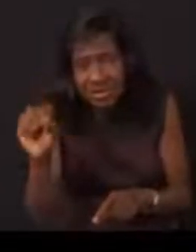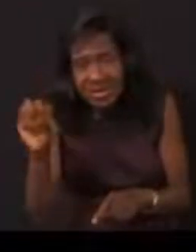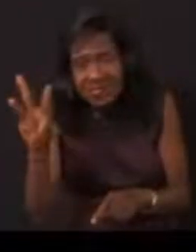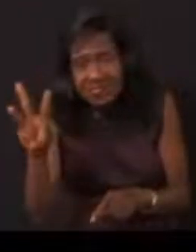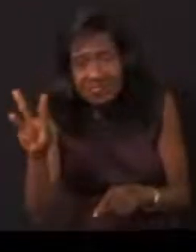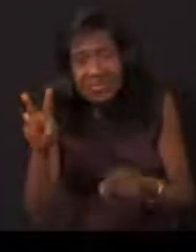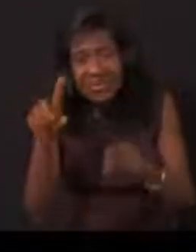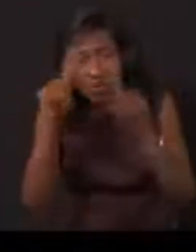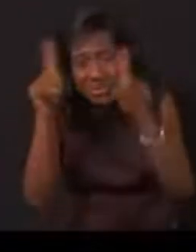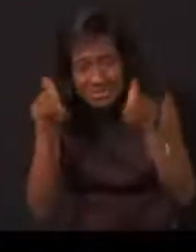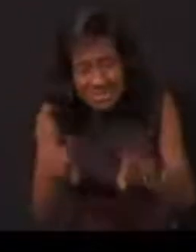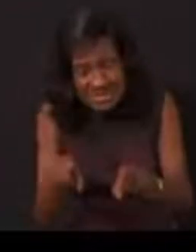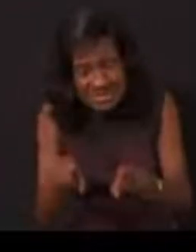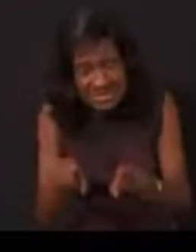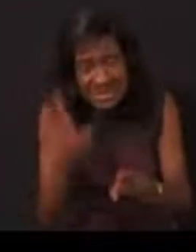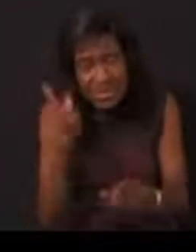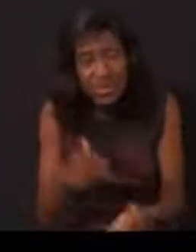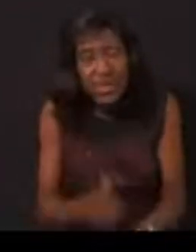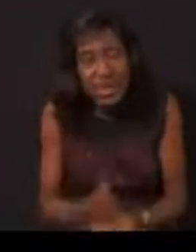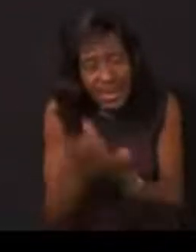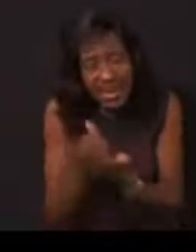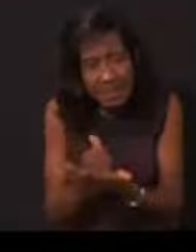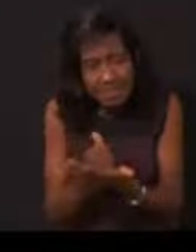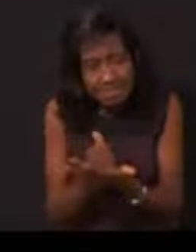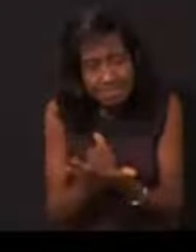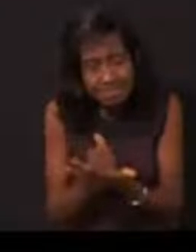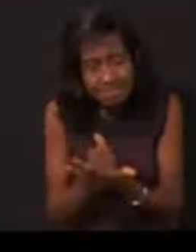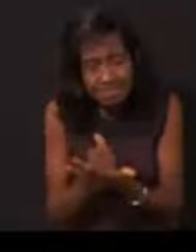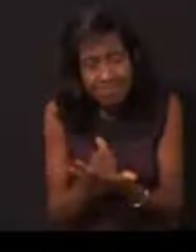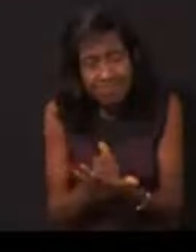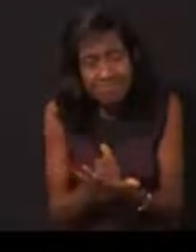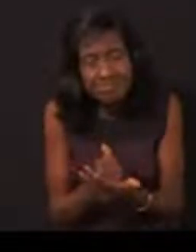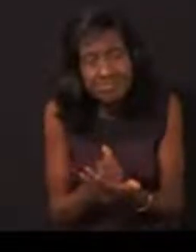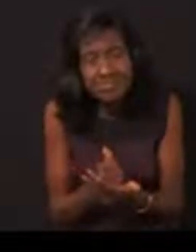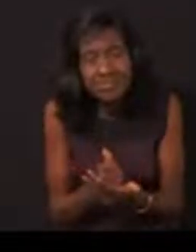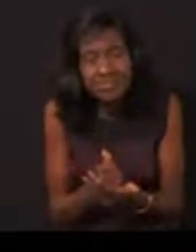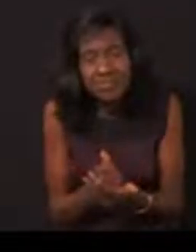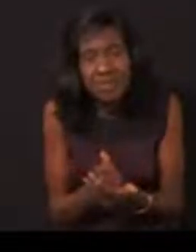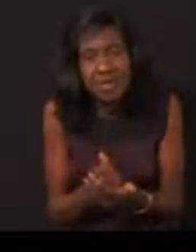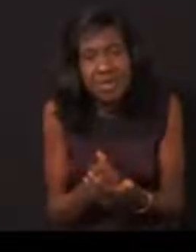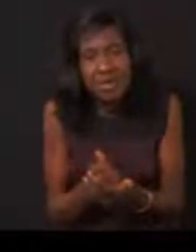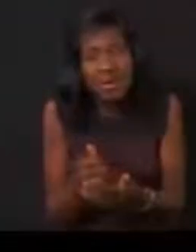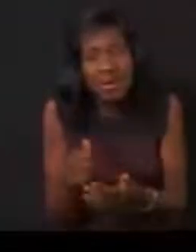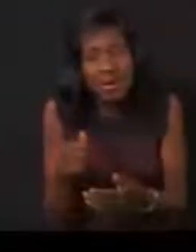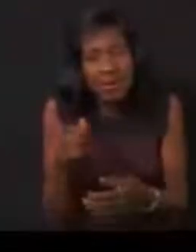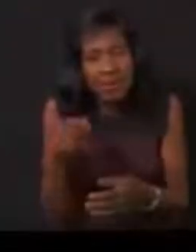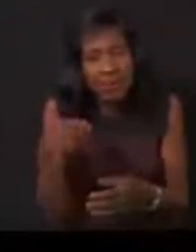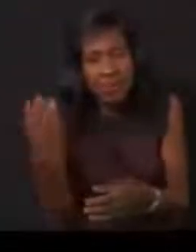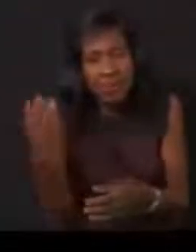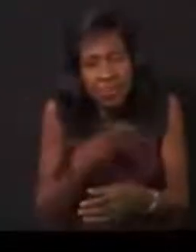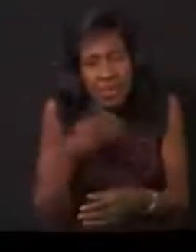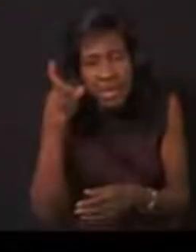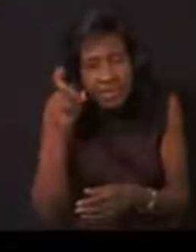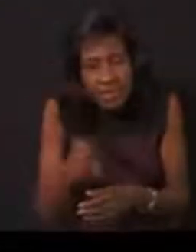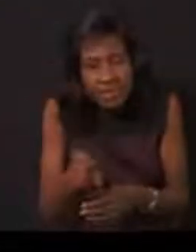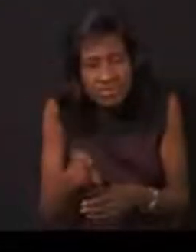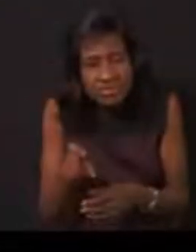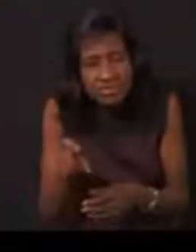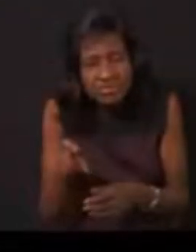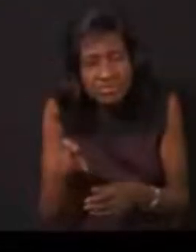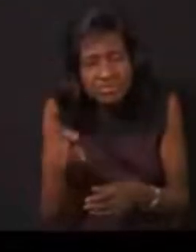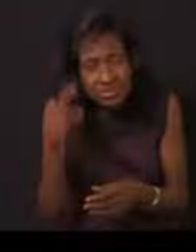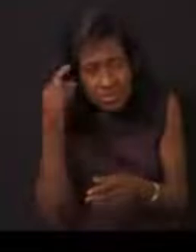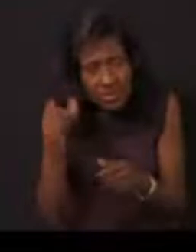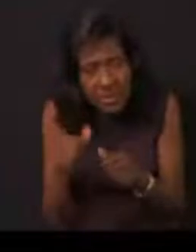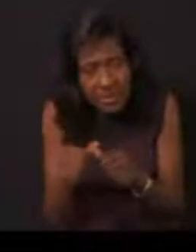way of learning to live with COVID in our community. To do this successfully, we must also adhere, and I